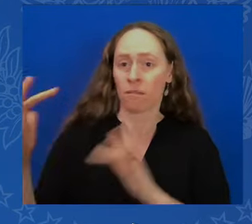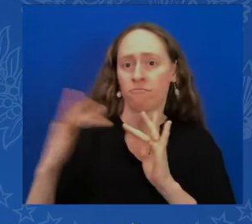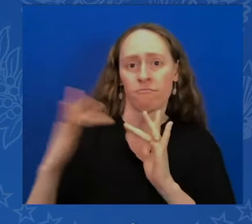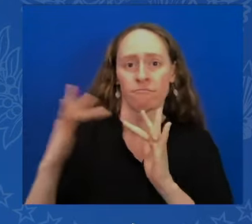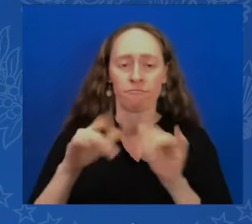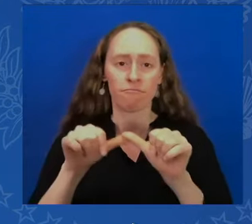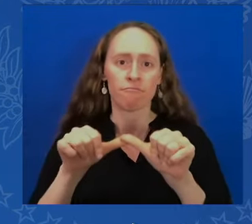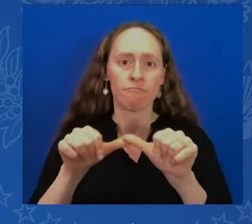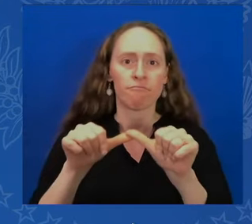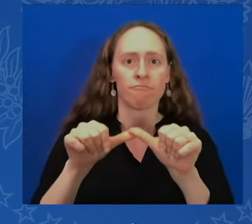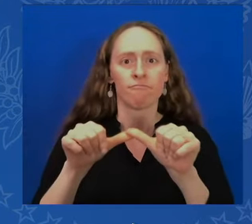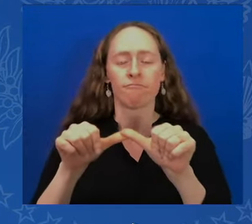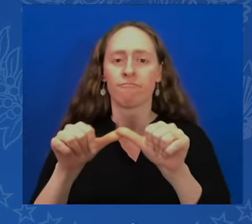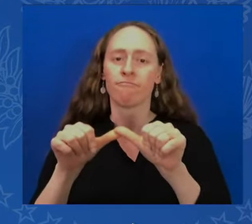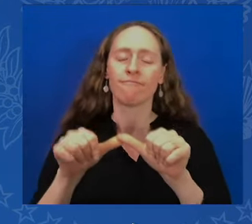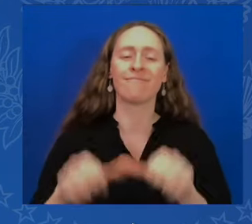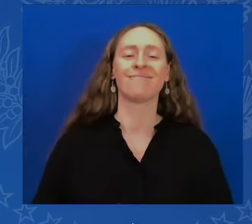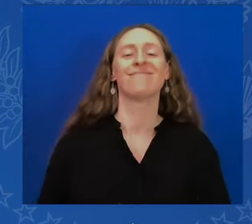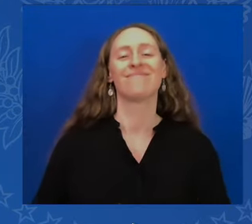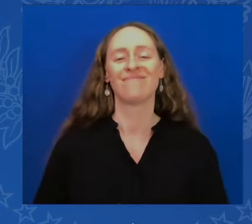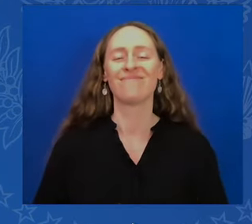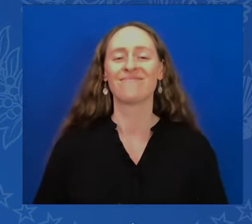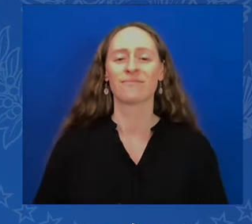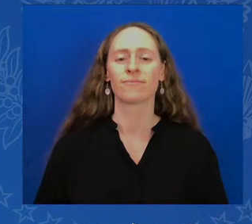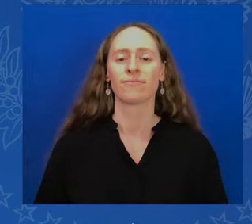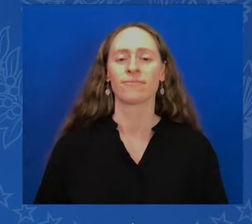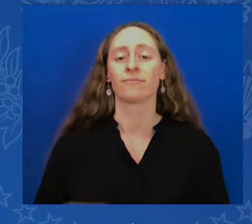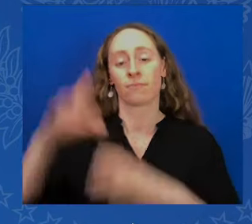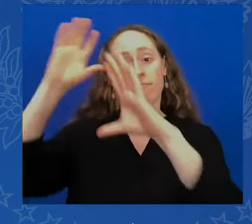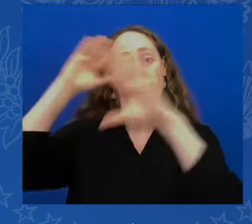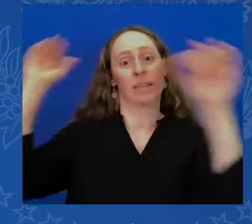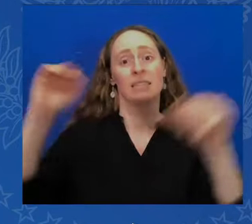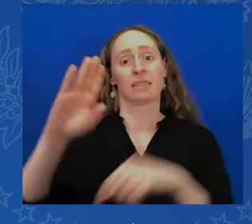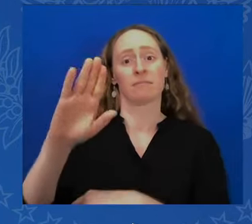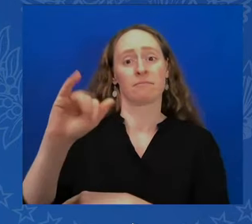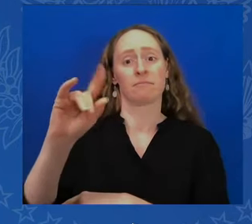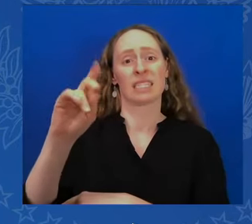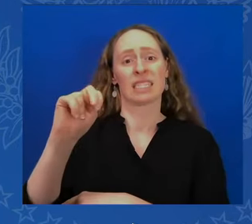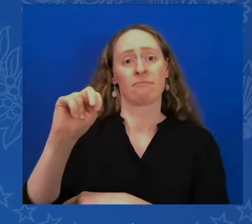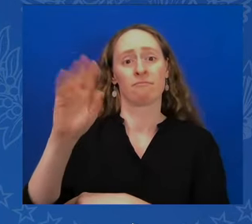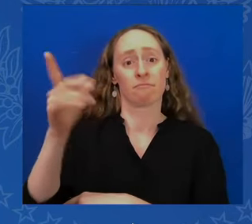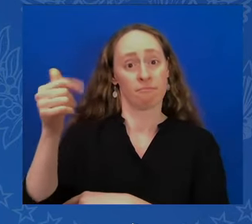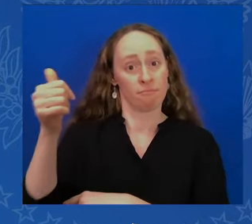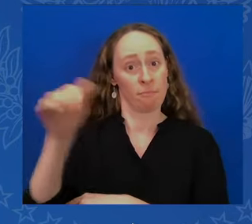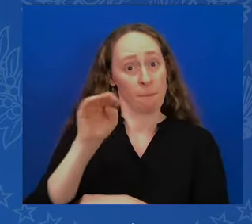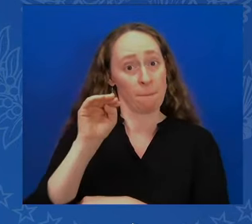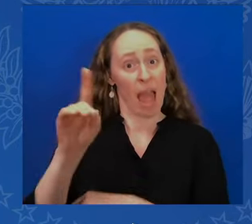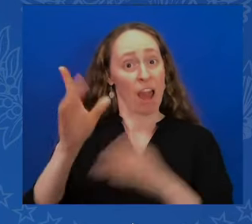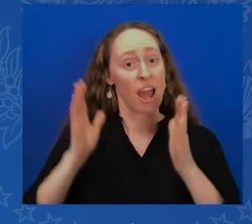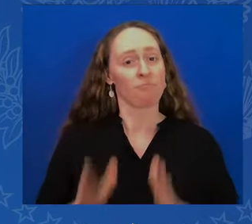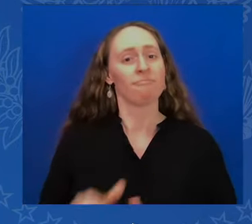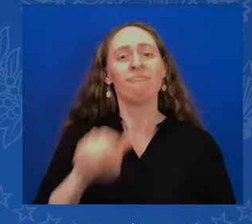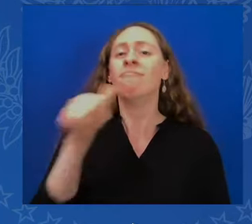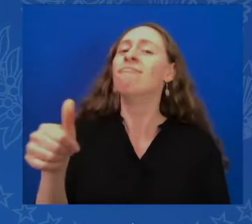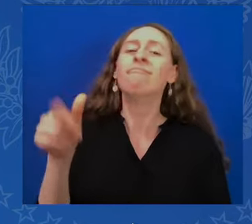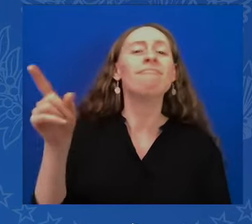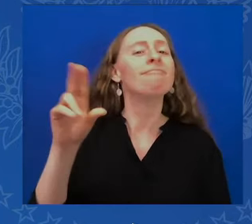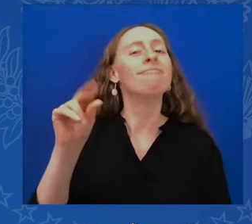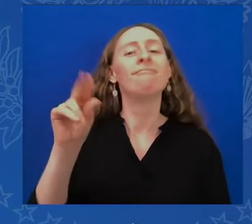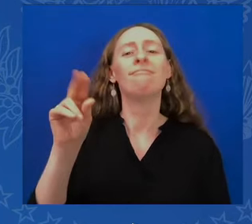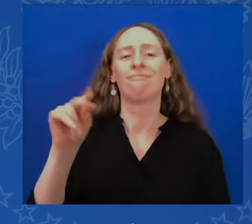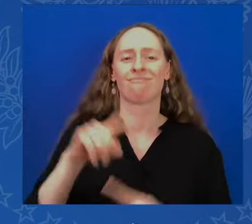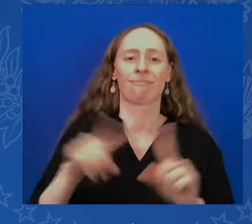be a Marylander by birth, but I tell you, he's proven what it means to be Maryland tough